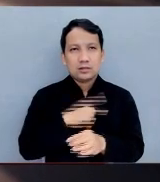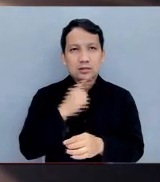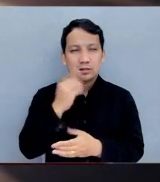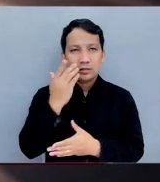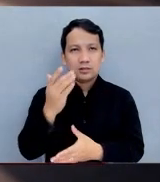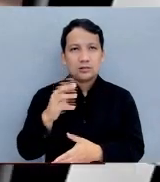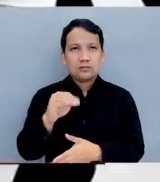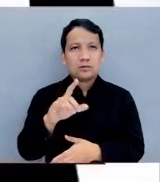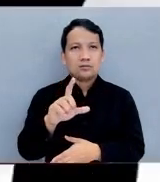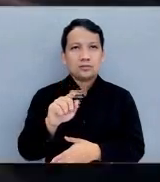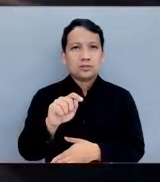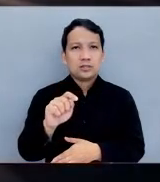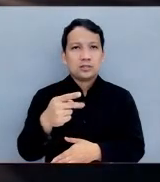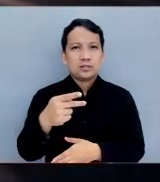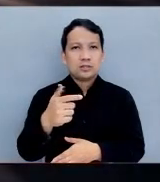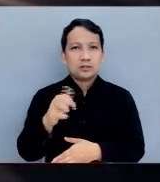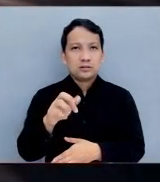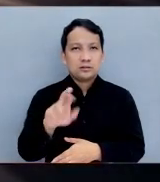Marlon Stockinger.